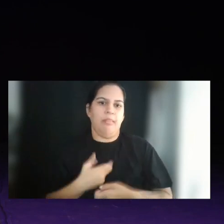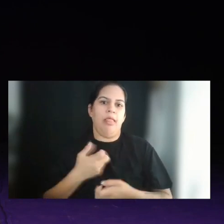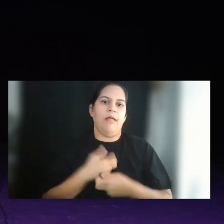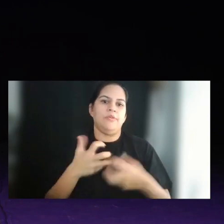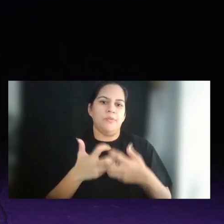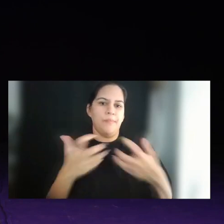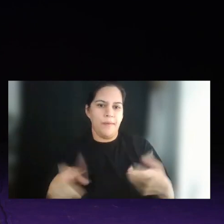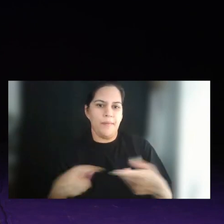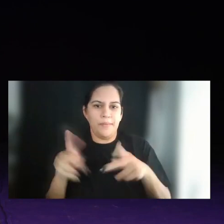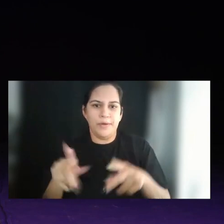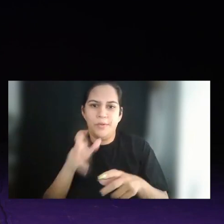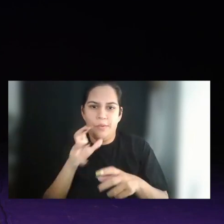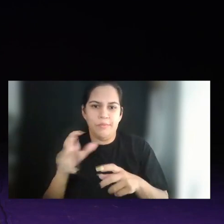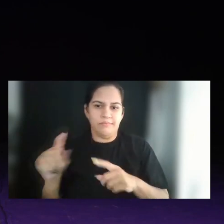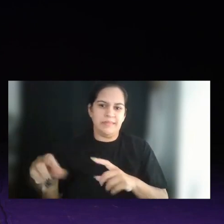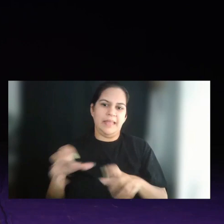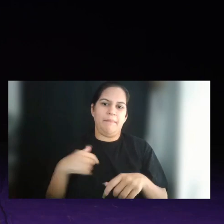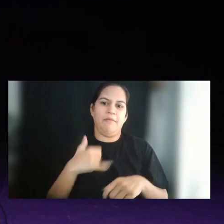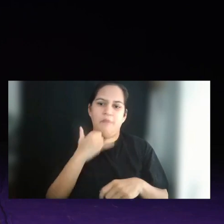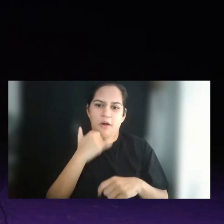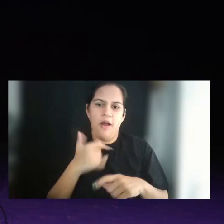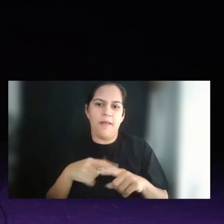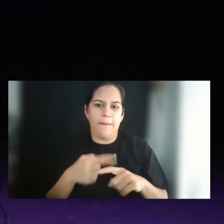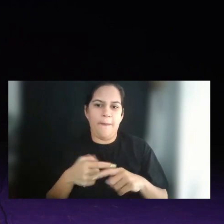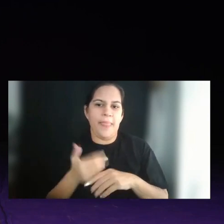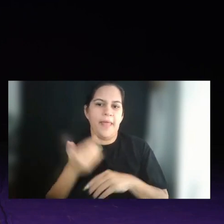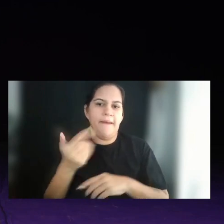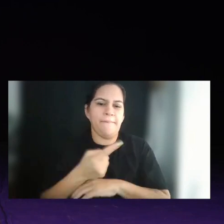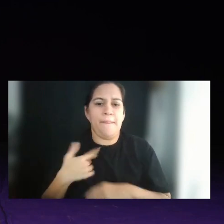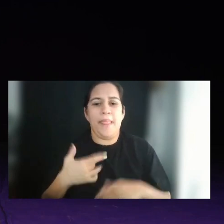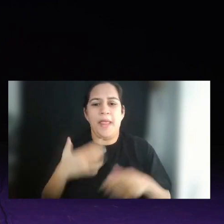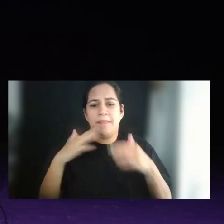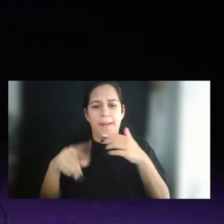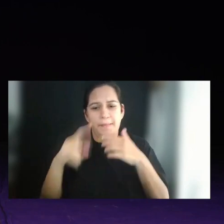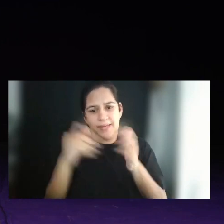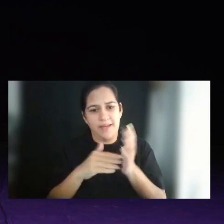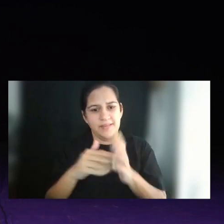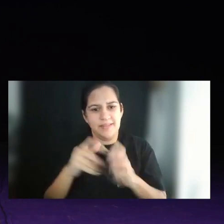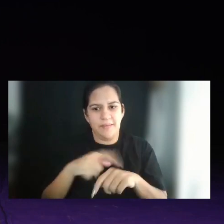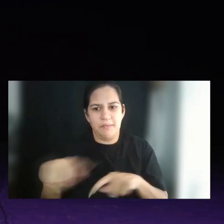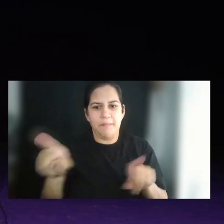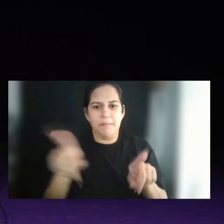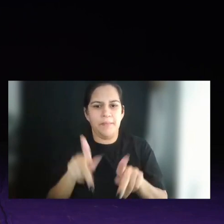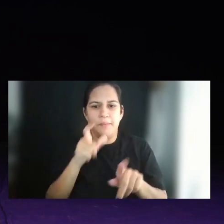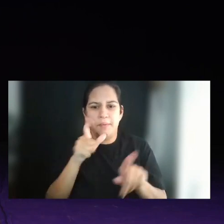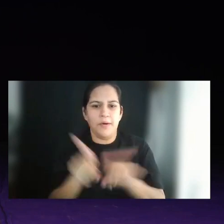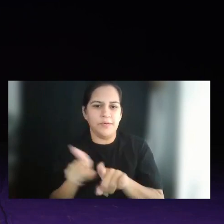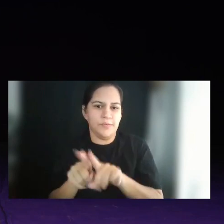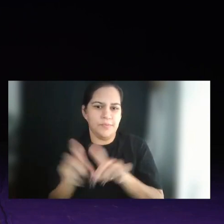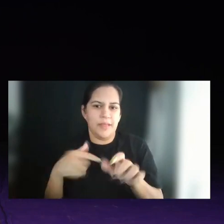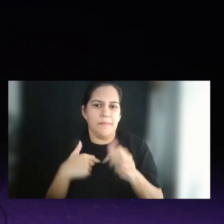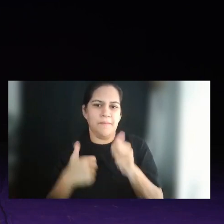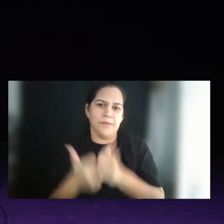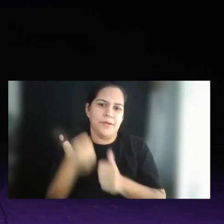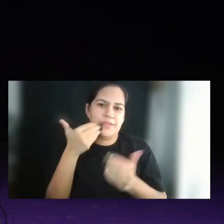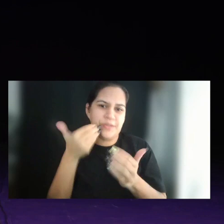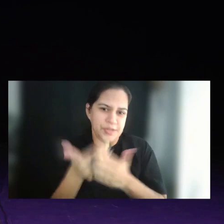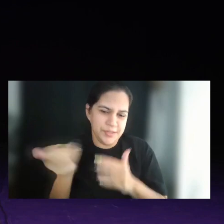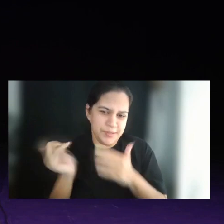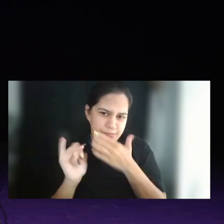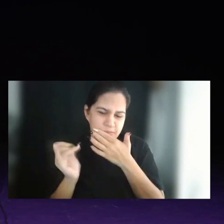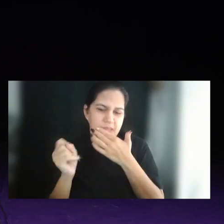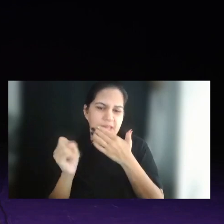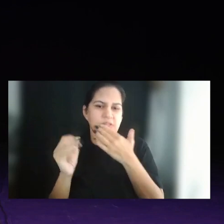industry, and then the next day I feel bad because oftentimes those people are also the people who have done me the most good. So I don't know what to do with